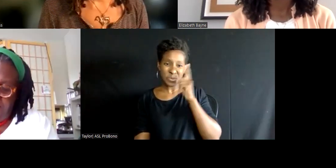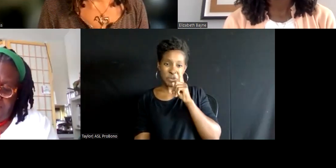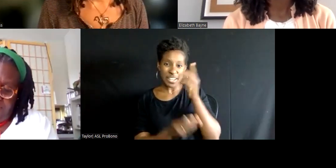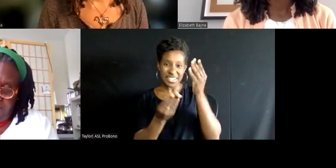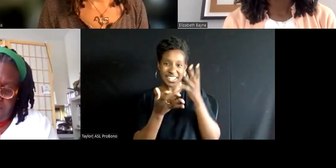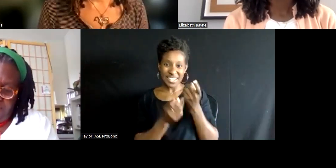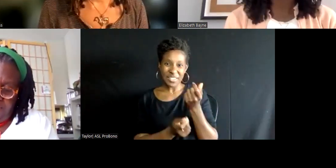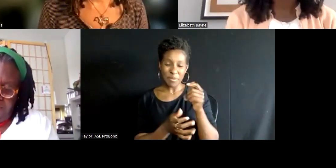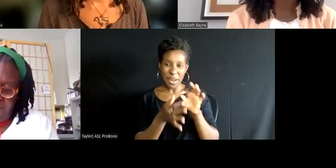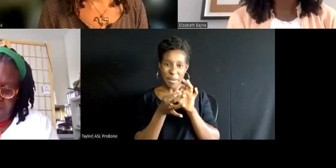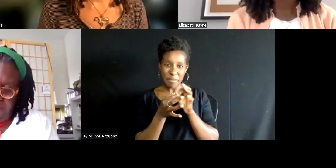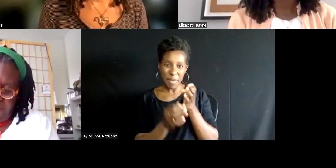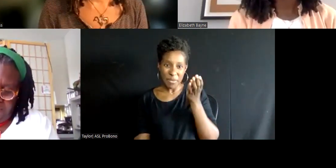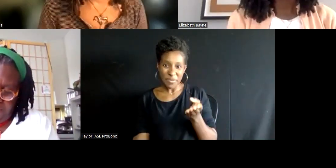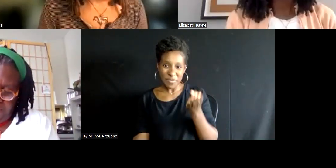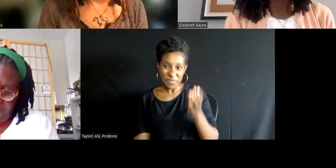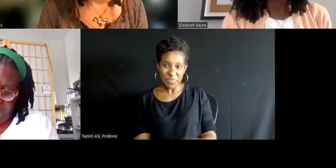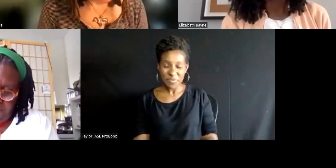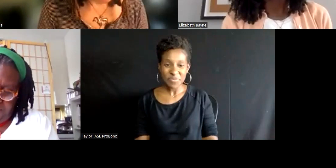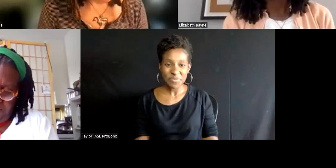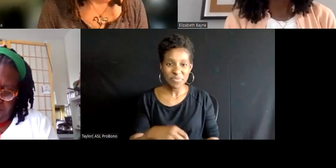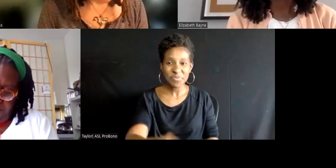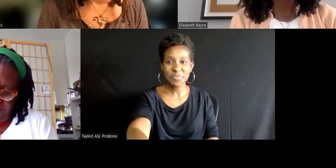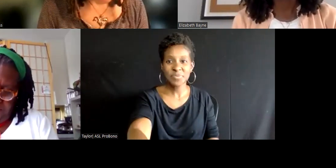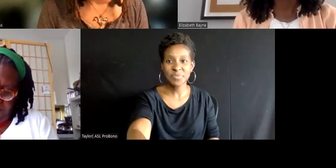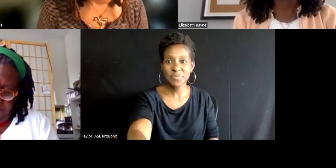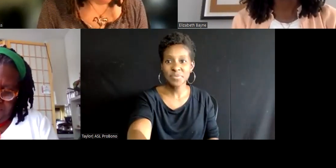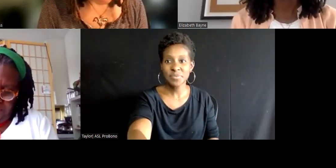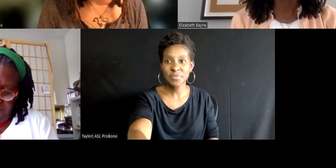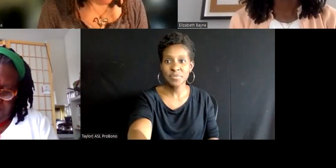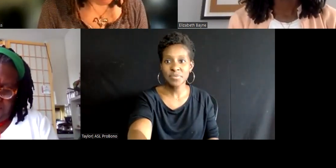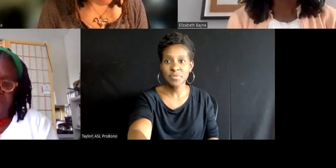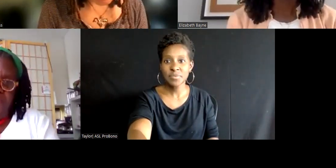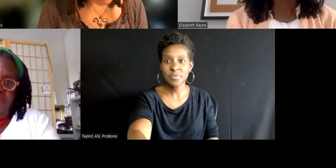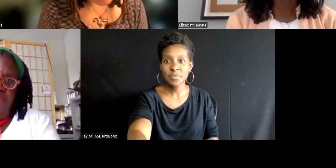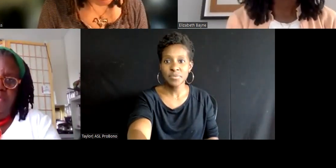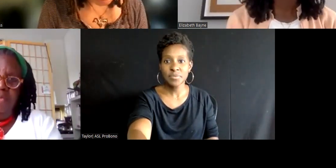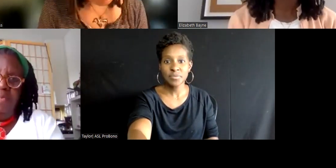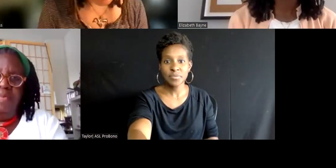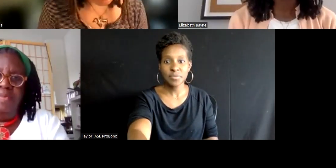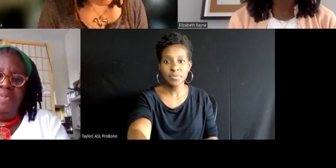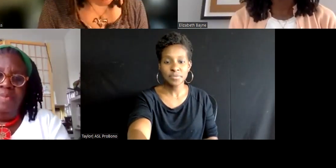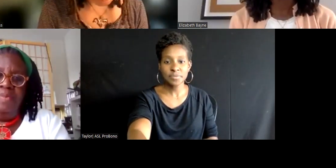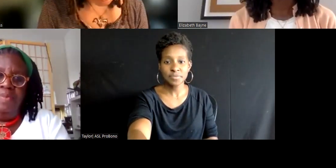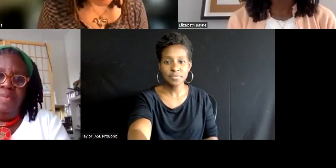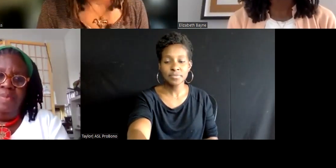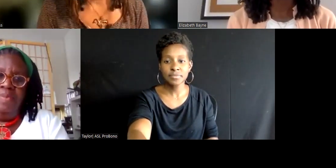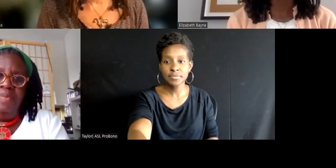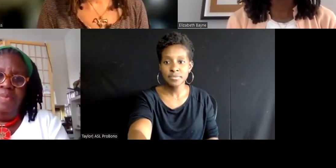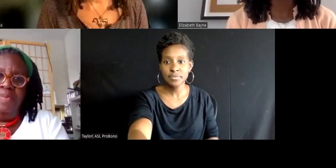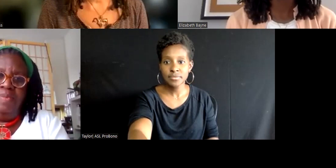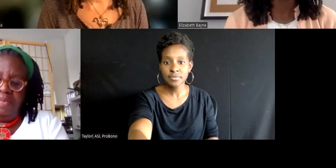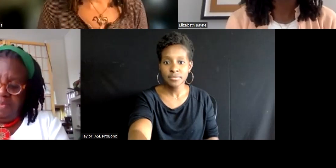piece. Absolutely. Thank you, Tiffany. And thank you for that very comprehensive introduction. I'm glad that